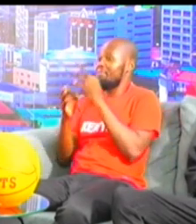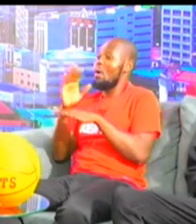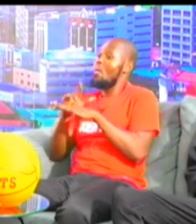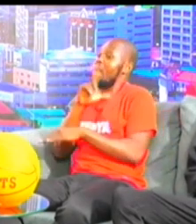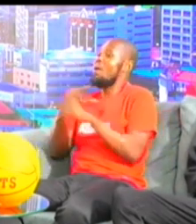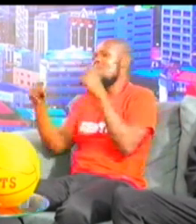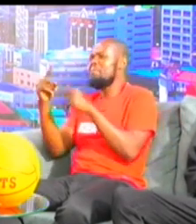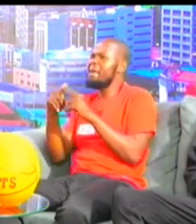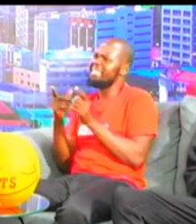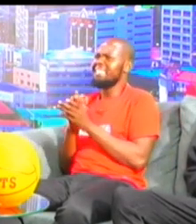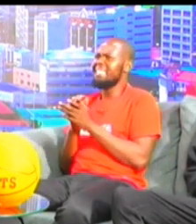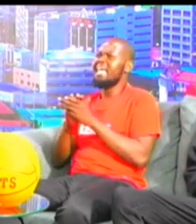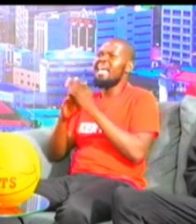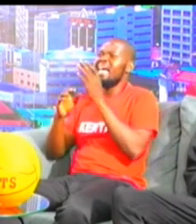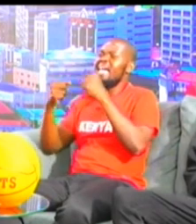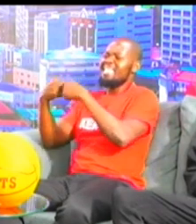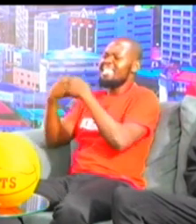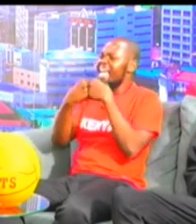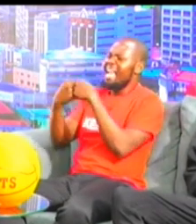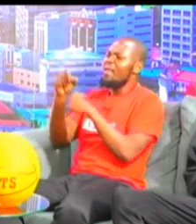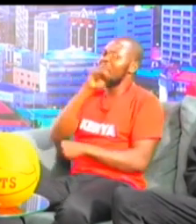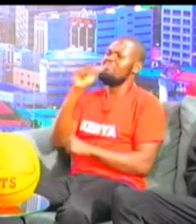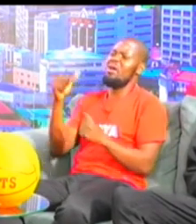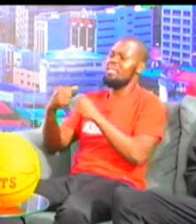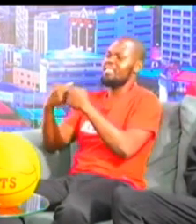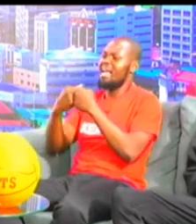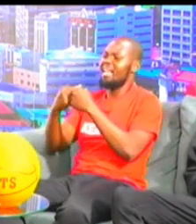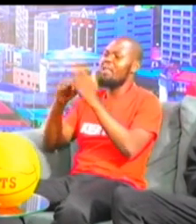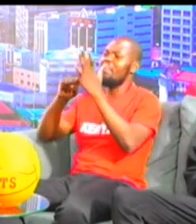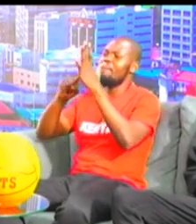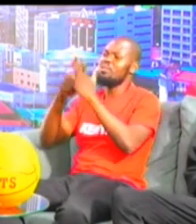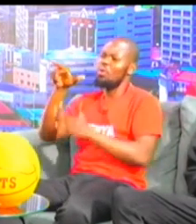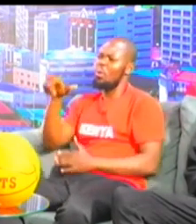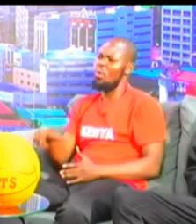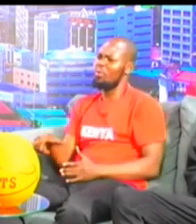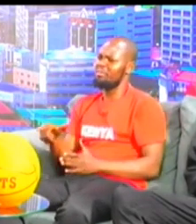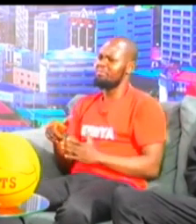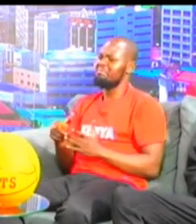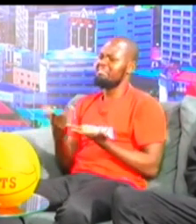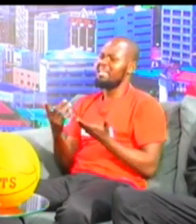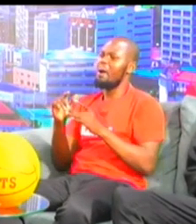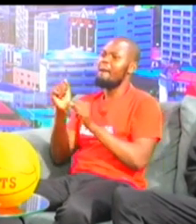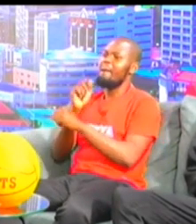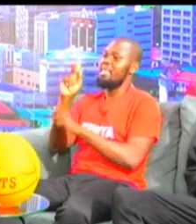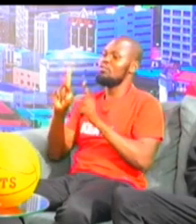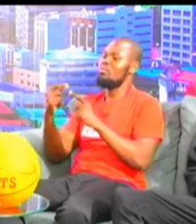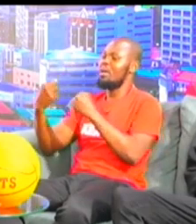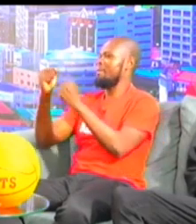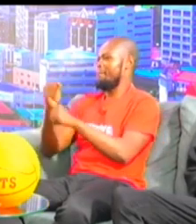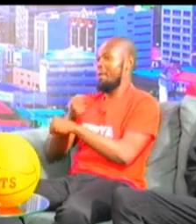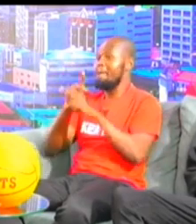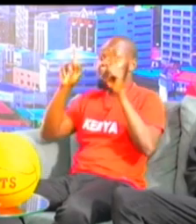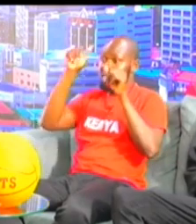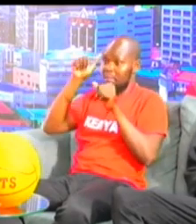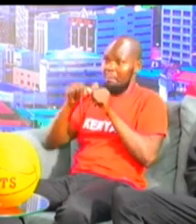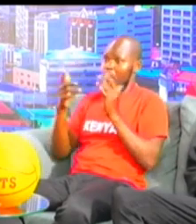enough confidence in their game. Yes. Because if you look at the other teams that are there, they'll pose a challenge. And also the fact that they